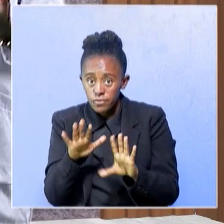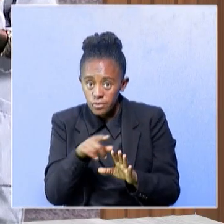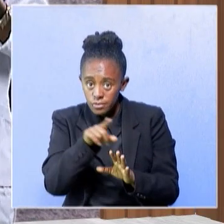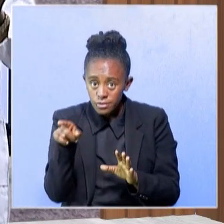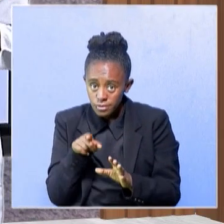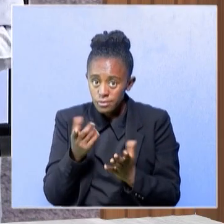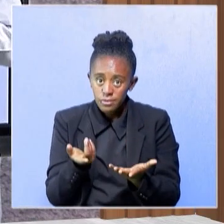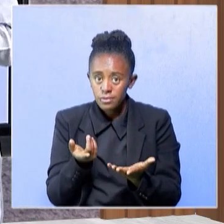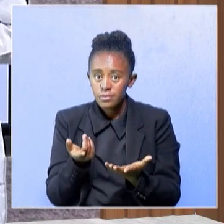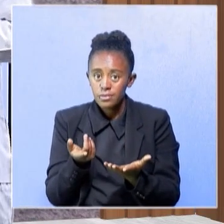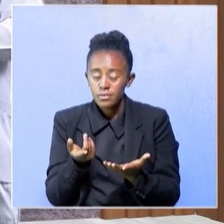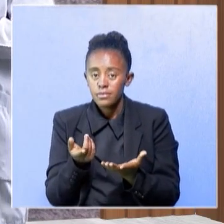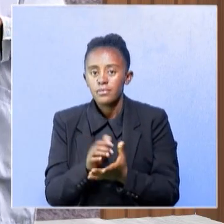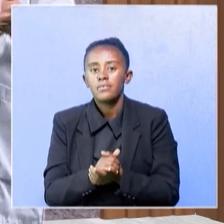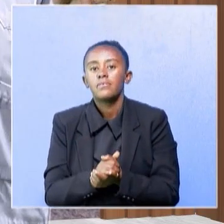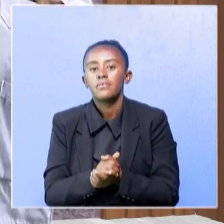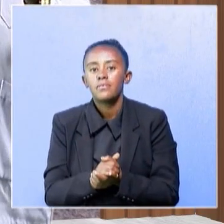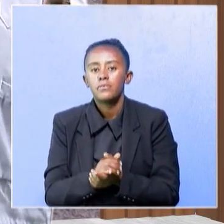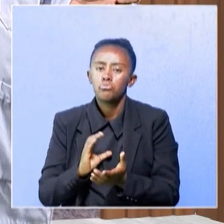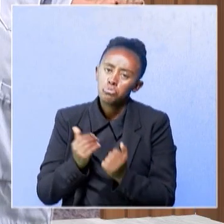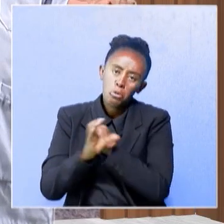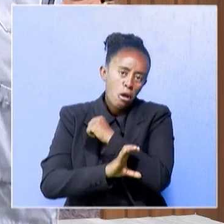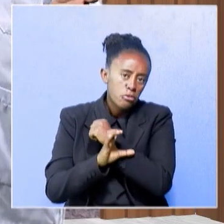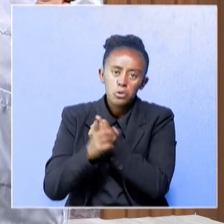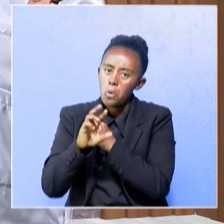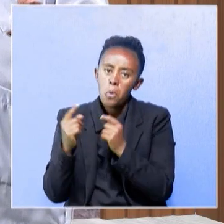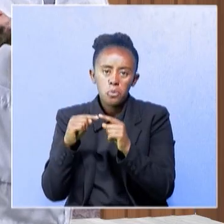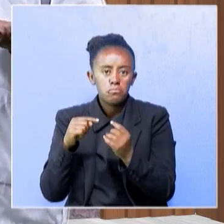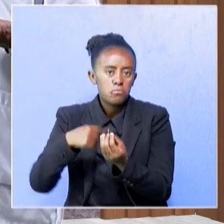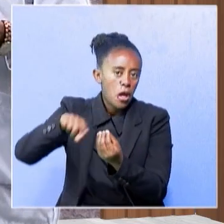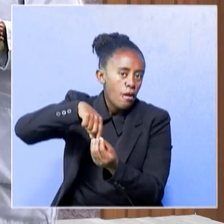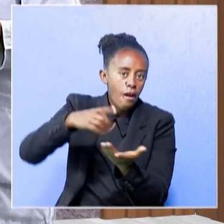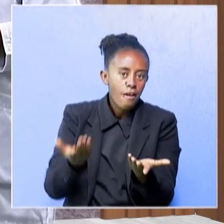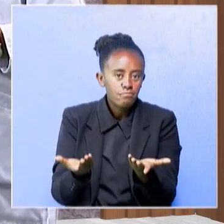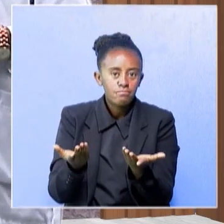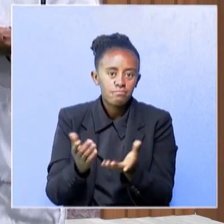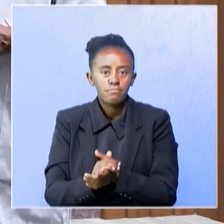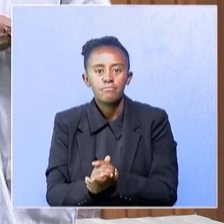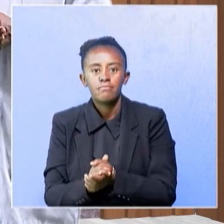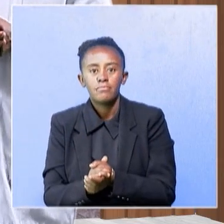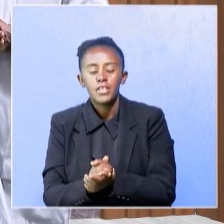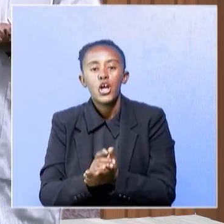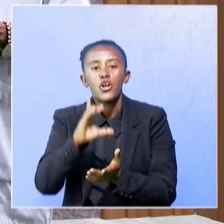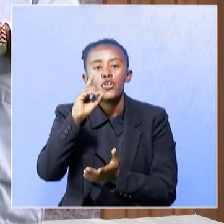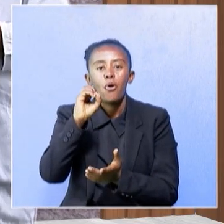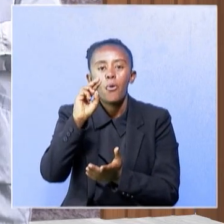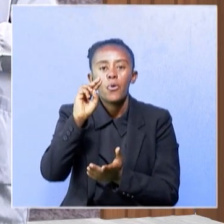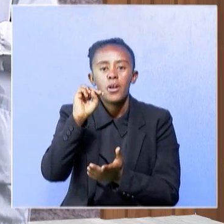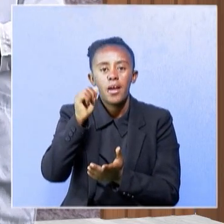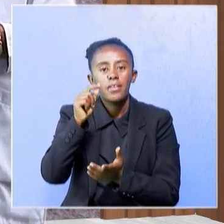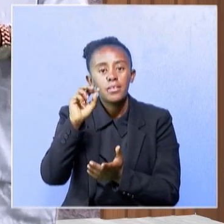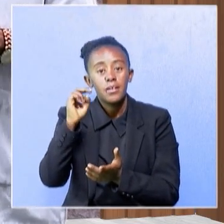that's going on in our country or area, etc.? The other one that is donating.